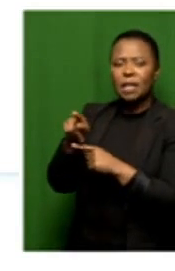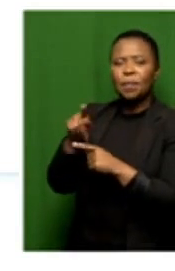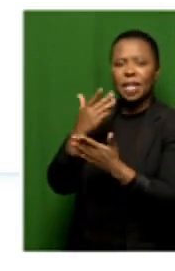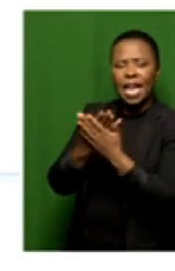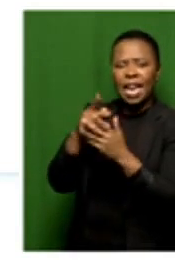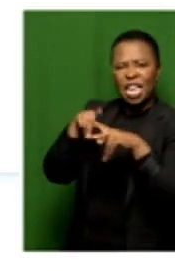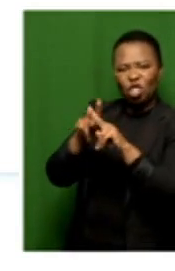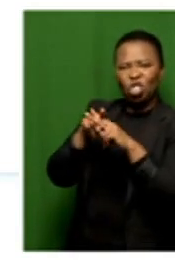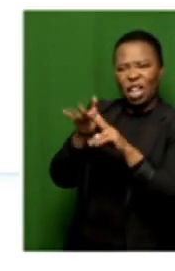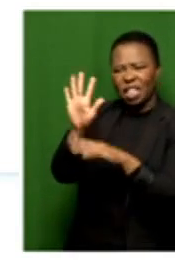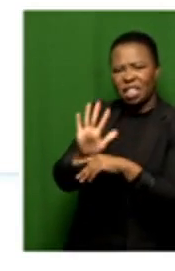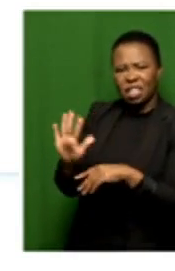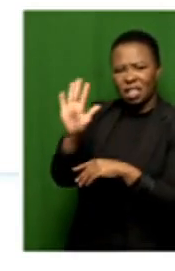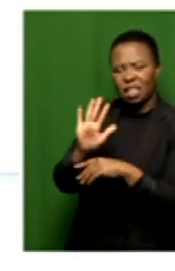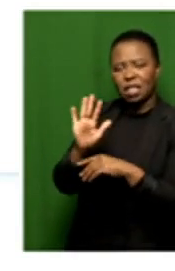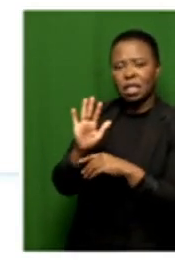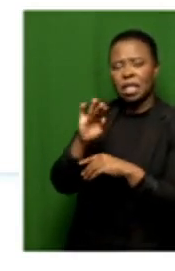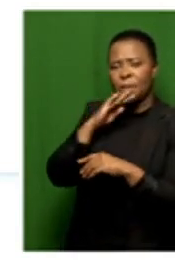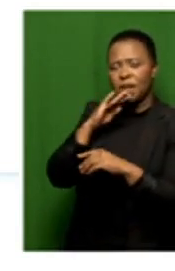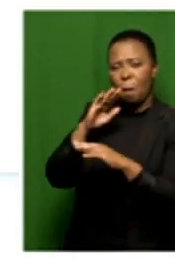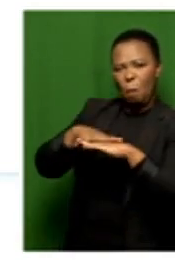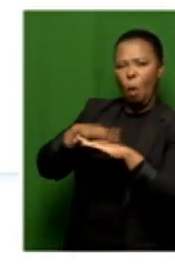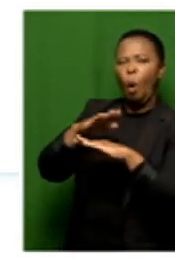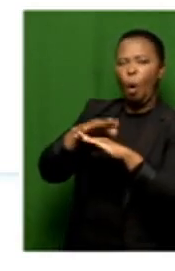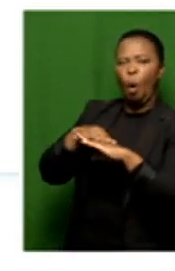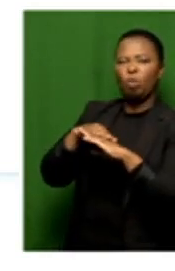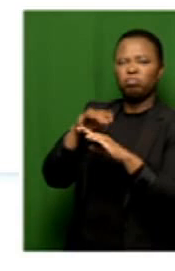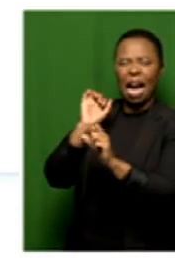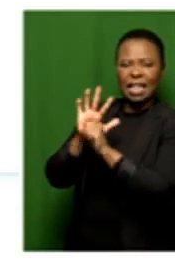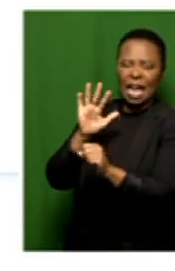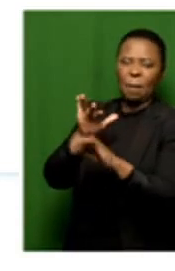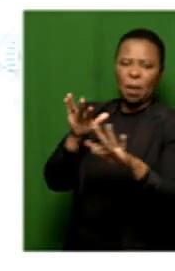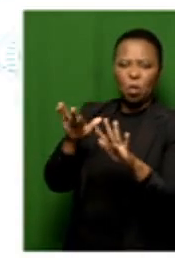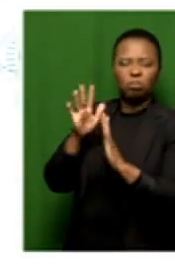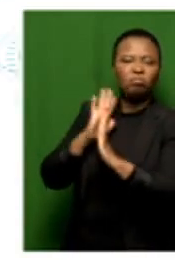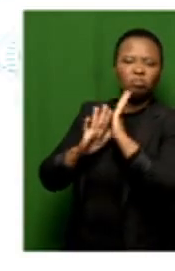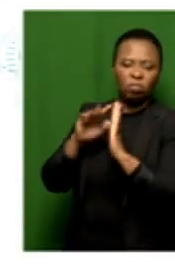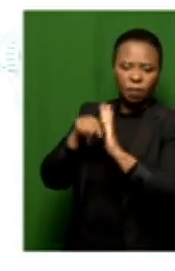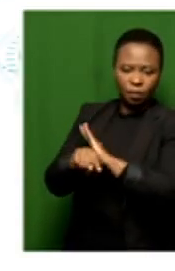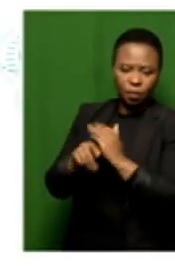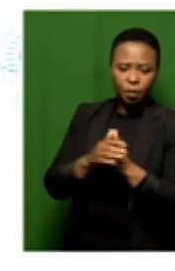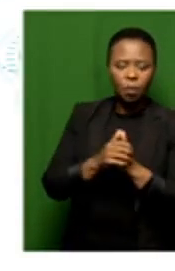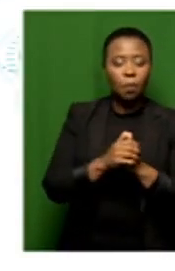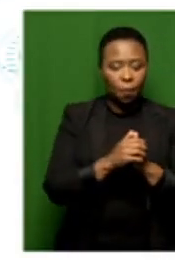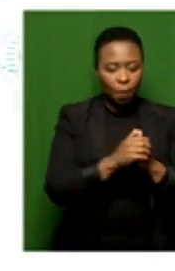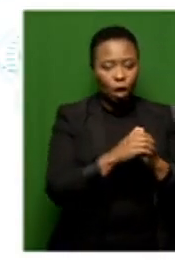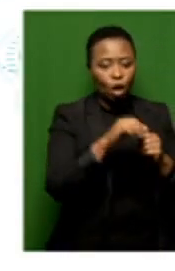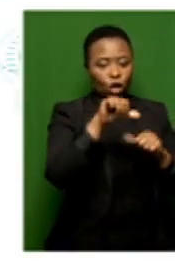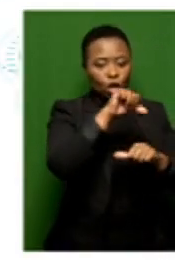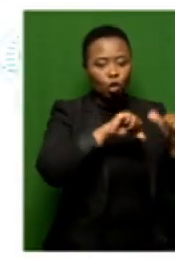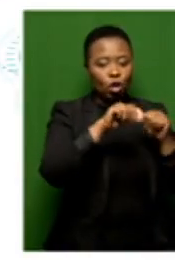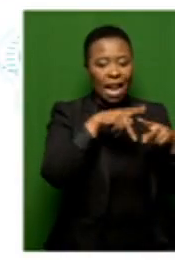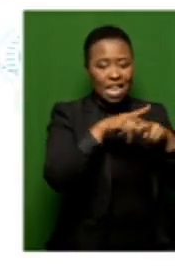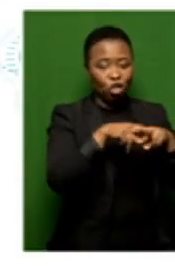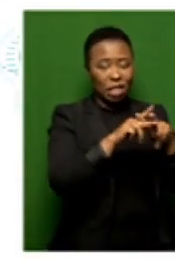engineering right at the heart of the attacks. Tell us more about that. Right. So in terms of social engineering, it's